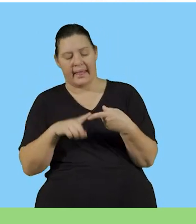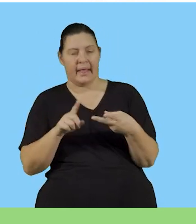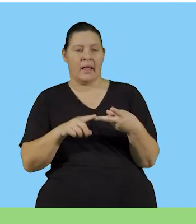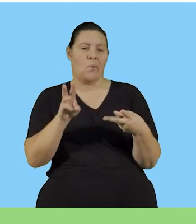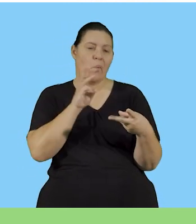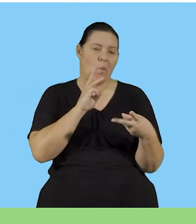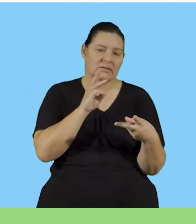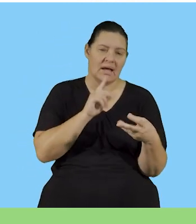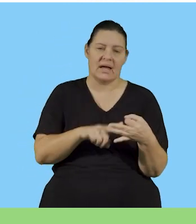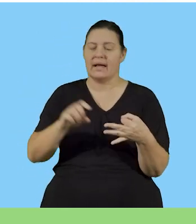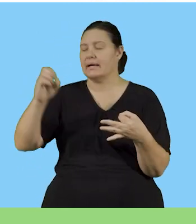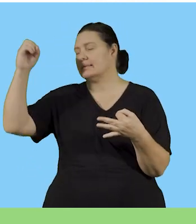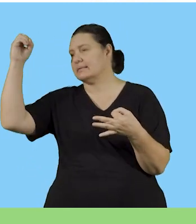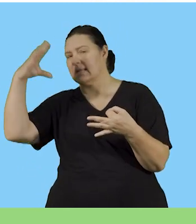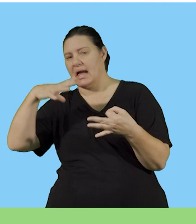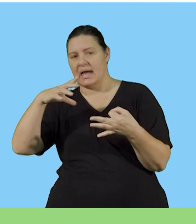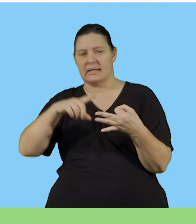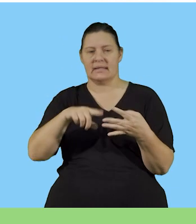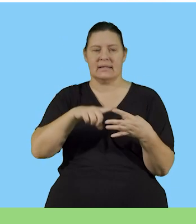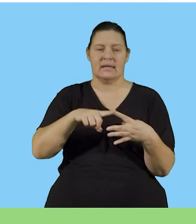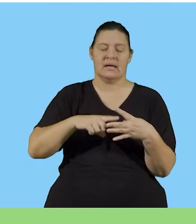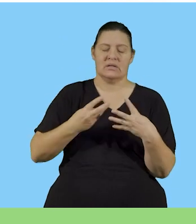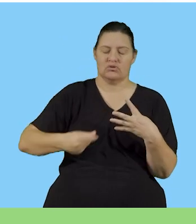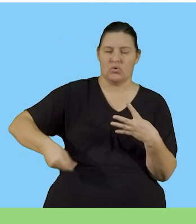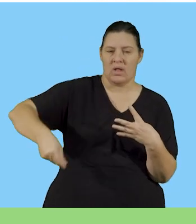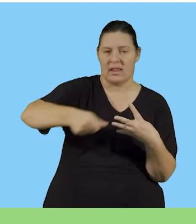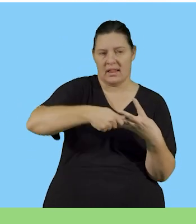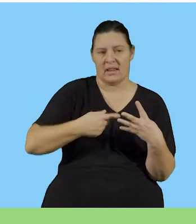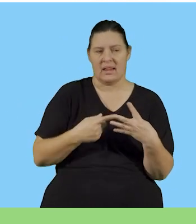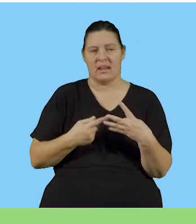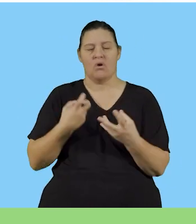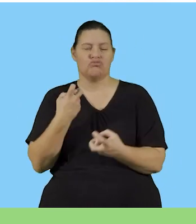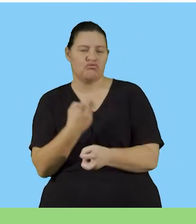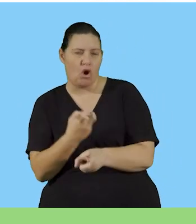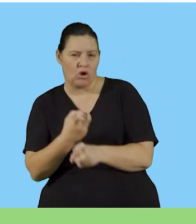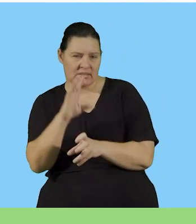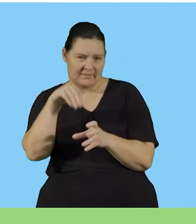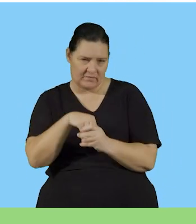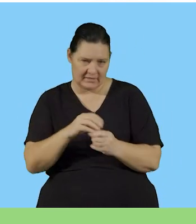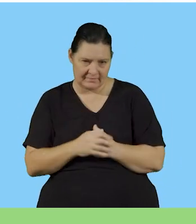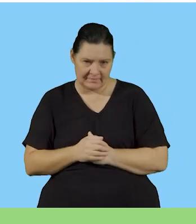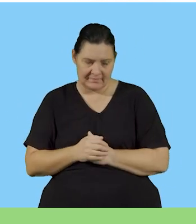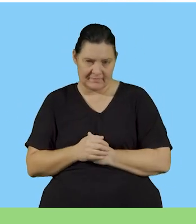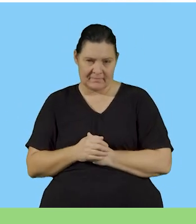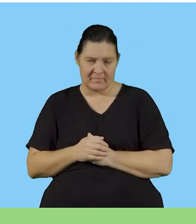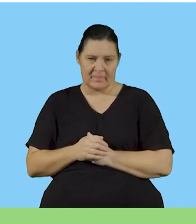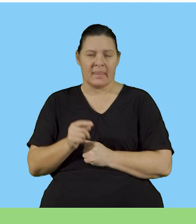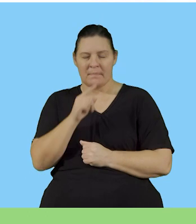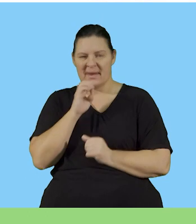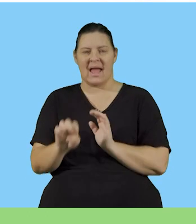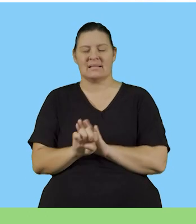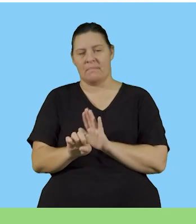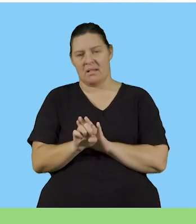have water, air, sunlight, soil, including rocks. So those